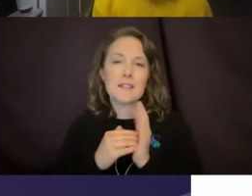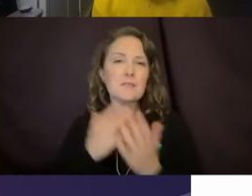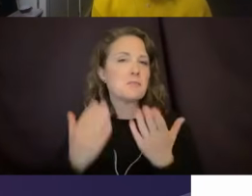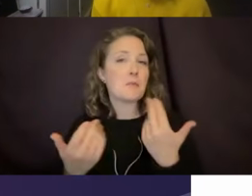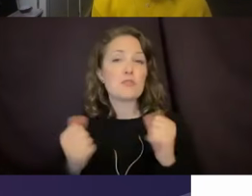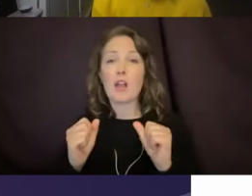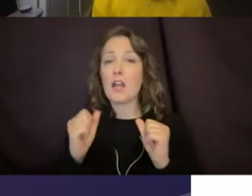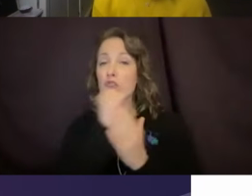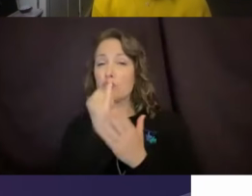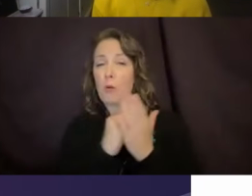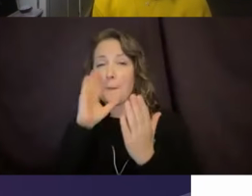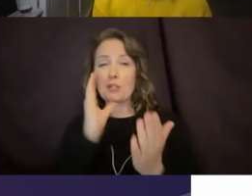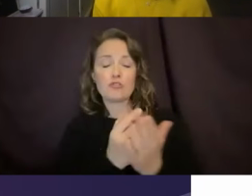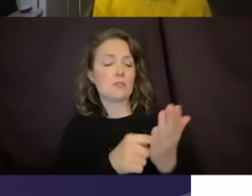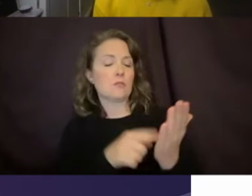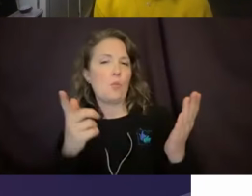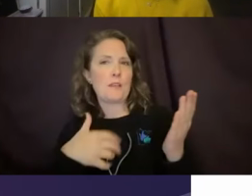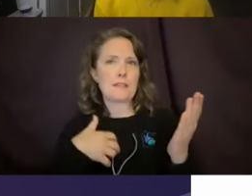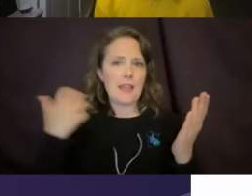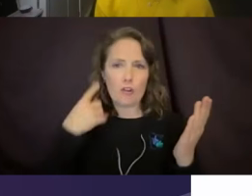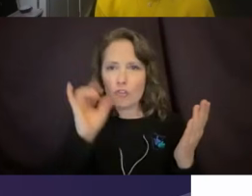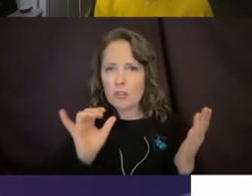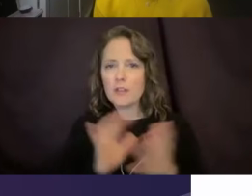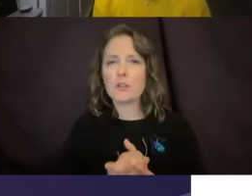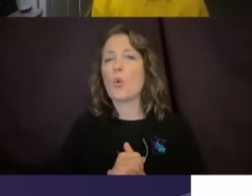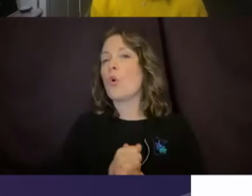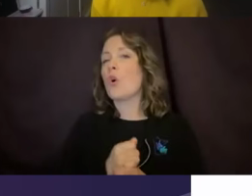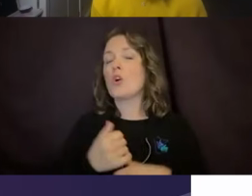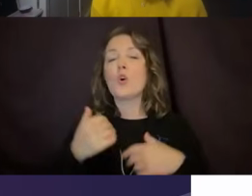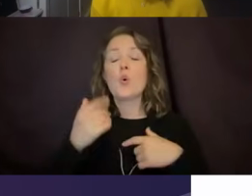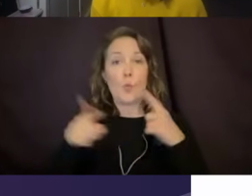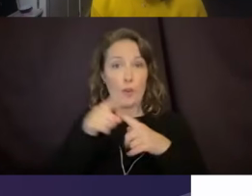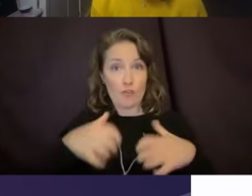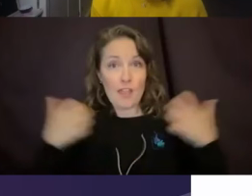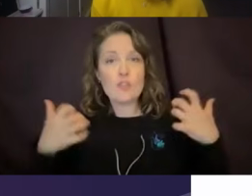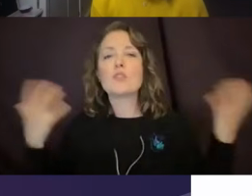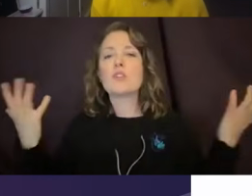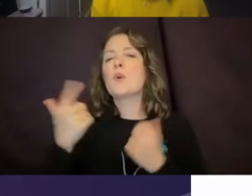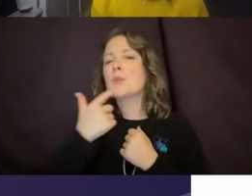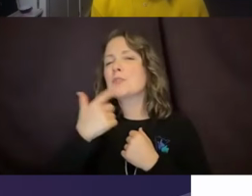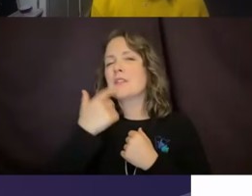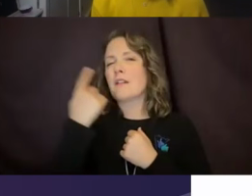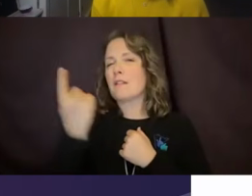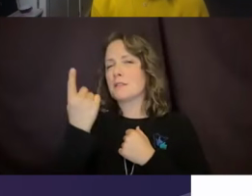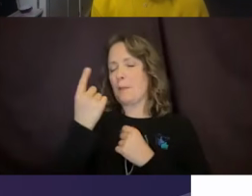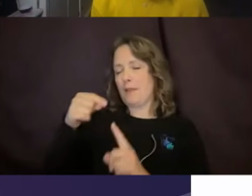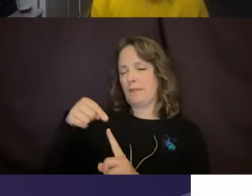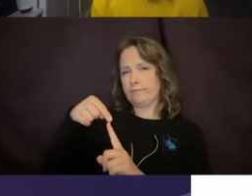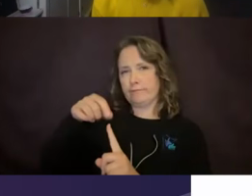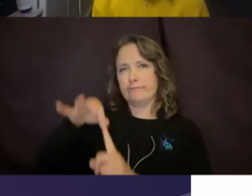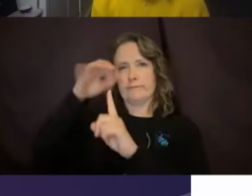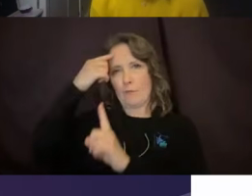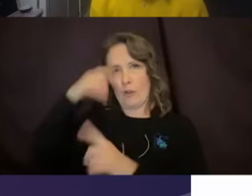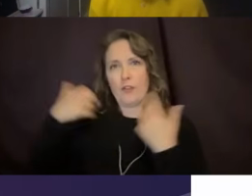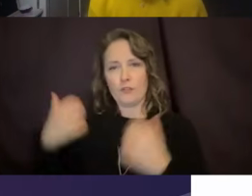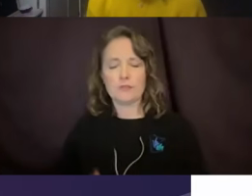that picture, maybe think of what's something you say only when you're angry, and just like building that awareness. So again, like list some things